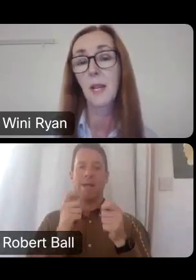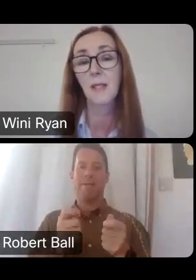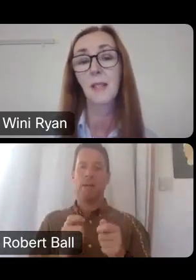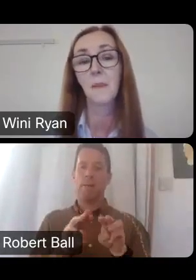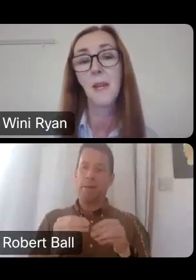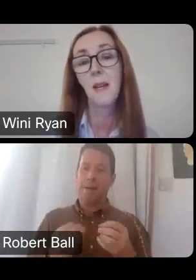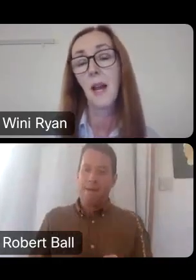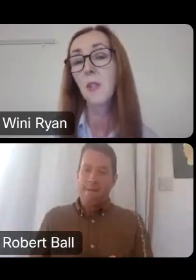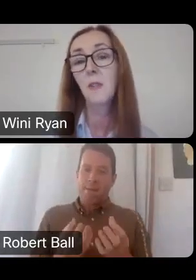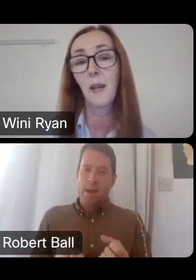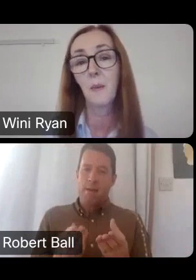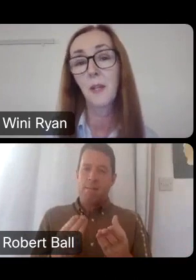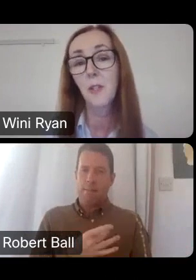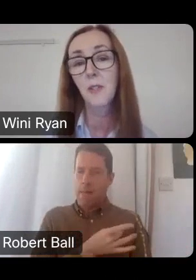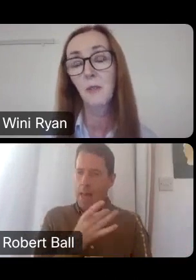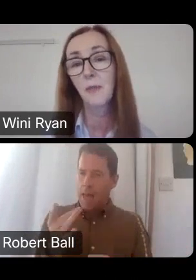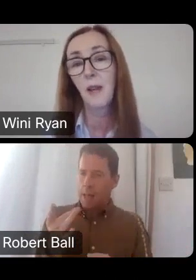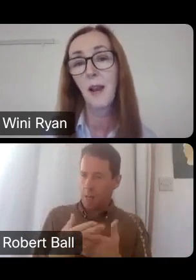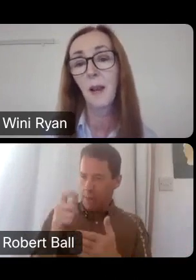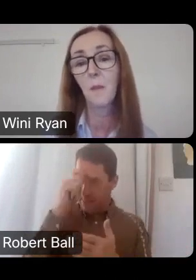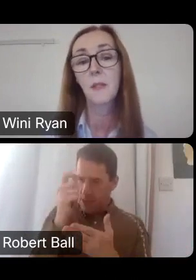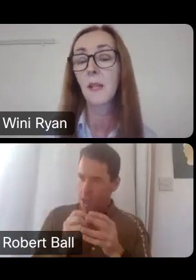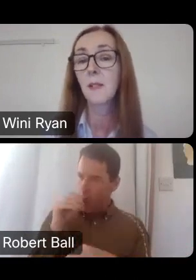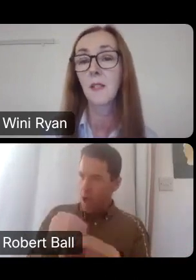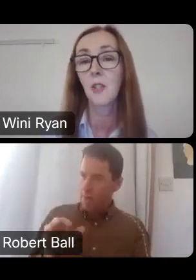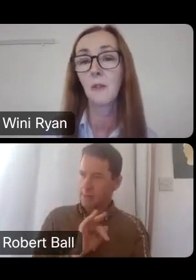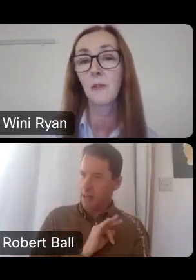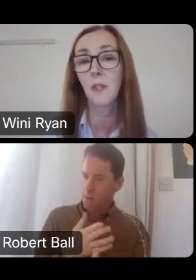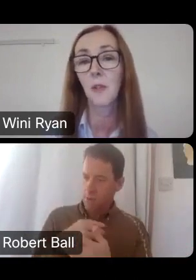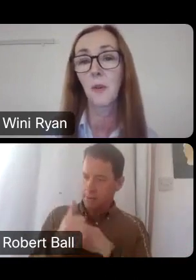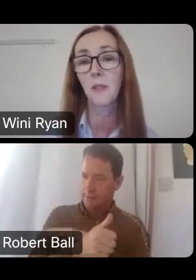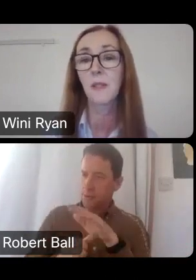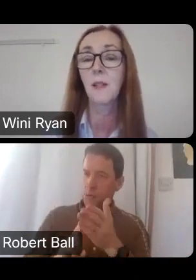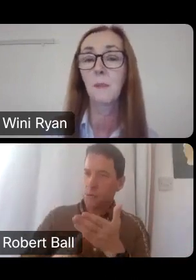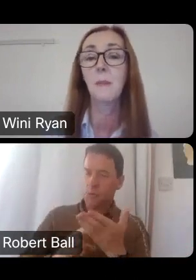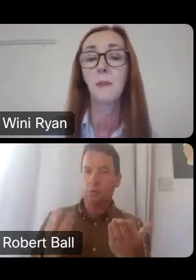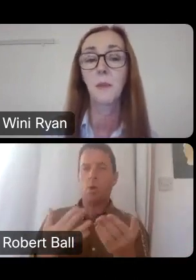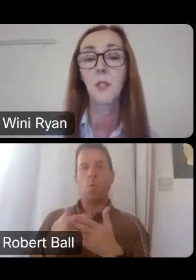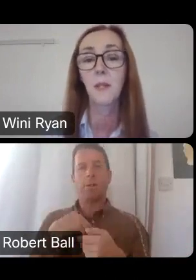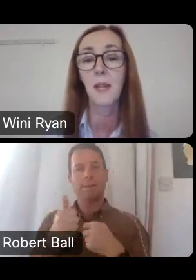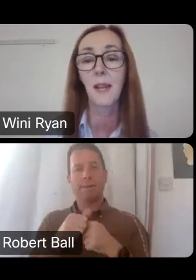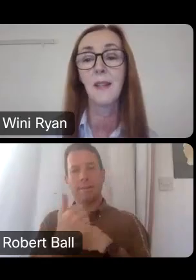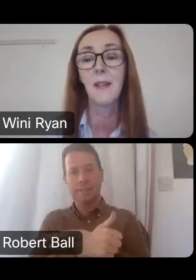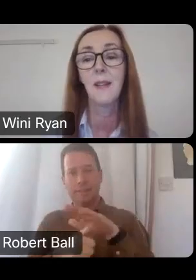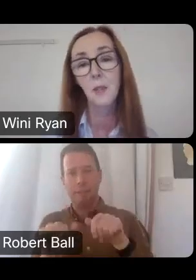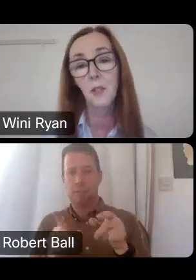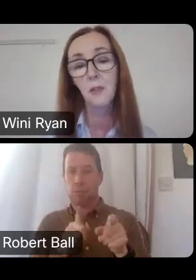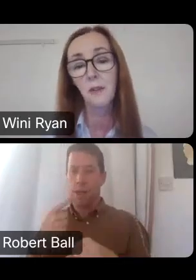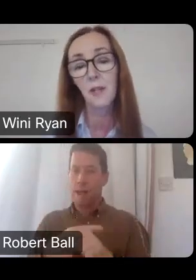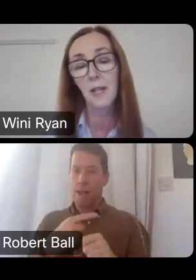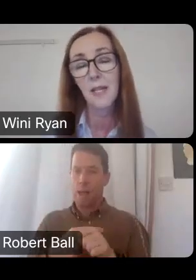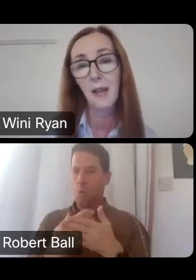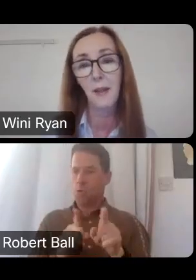mostly asking them, how do you think that went yourself? What skills did you use? You know, what skills, maybe if you were to do it again, what would you